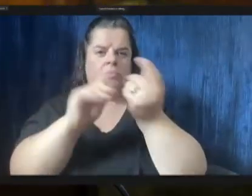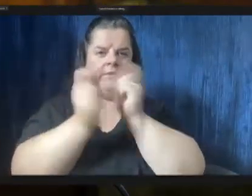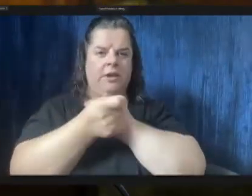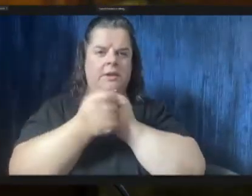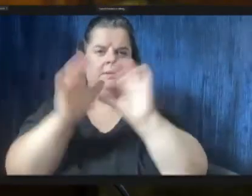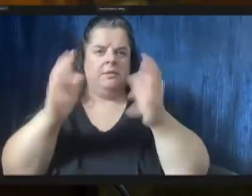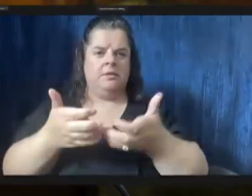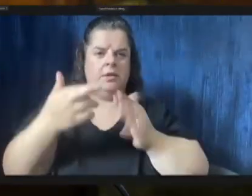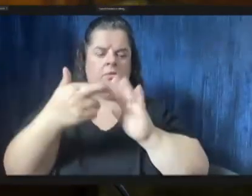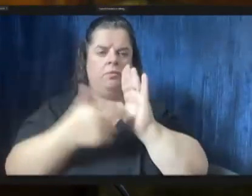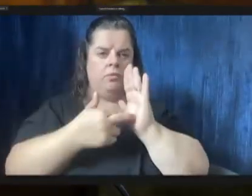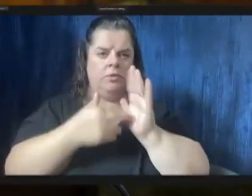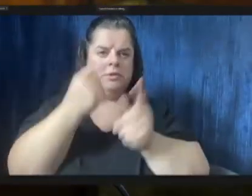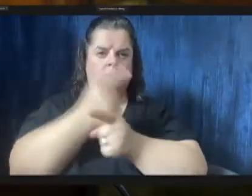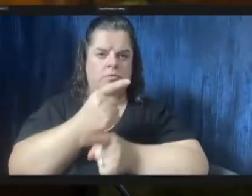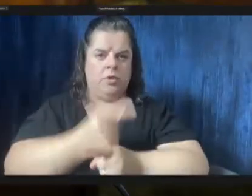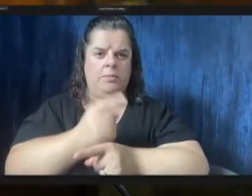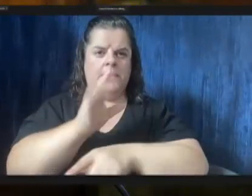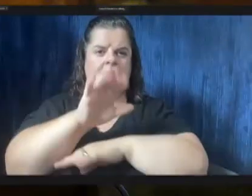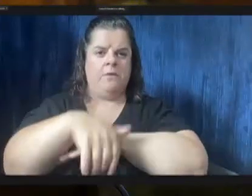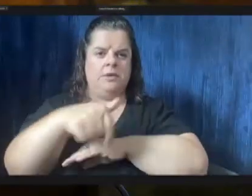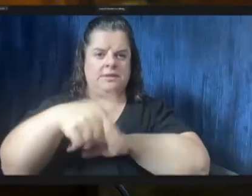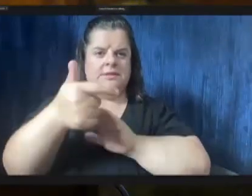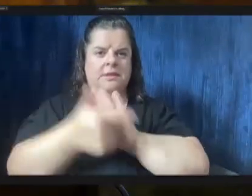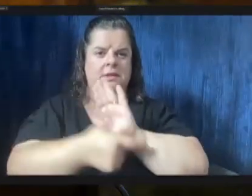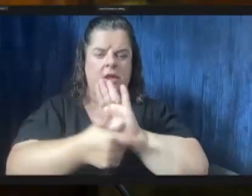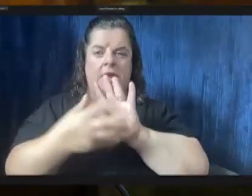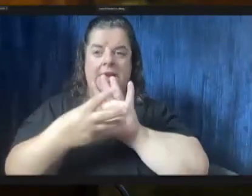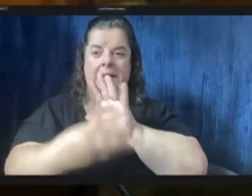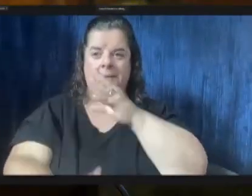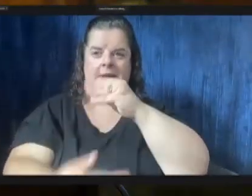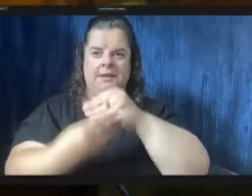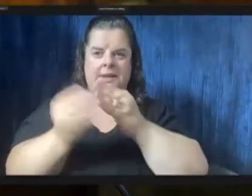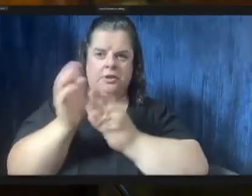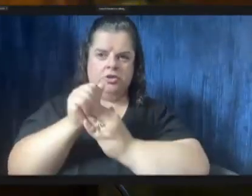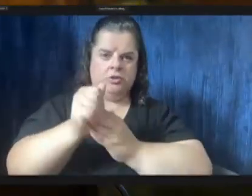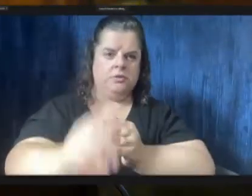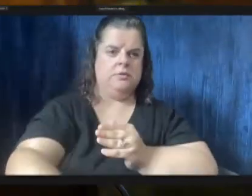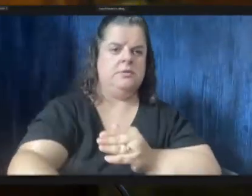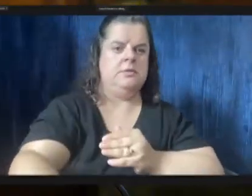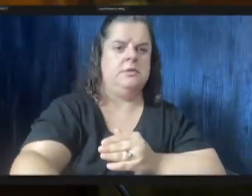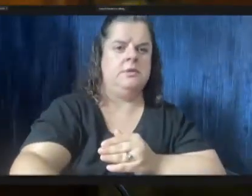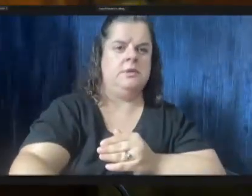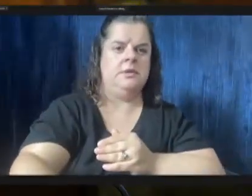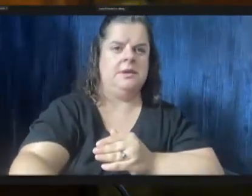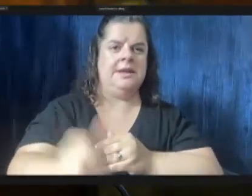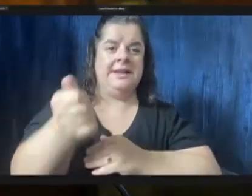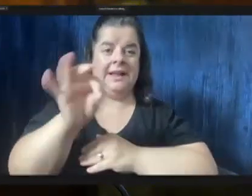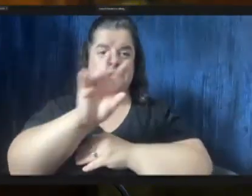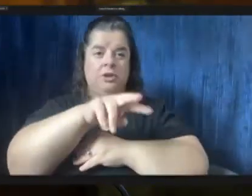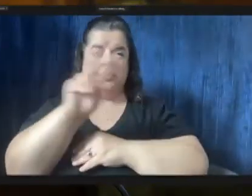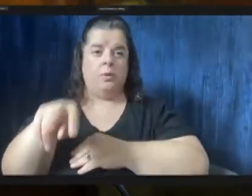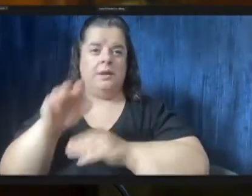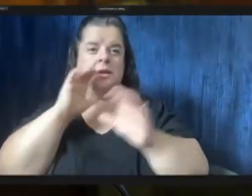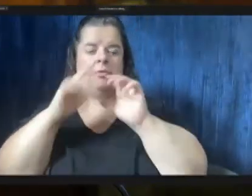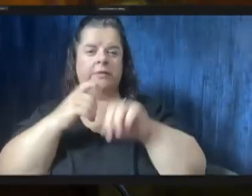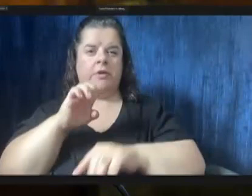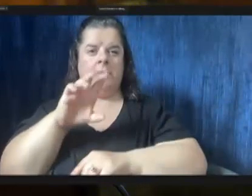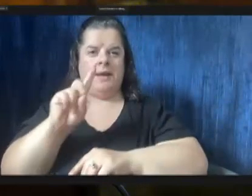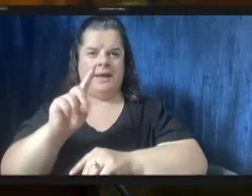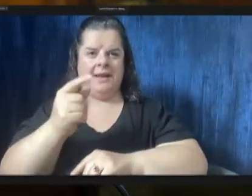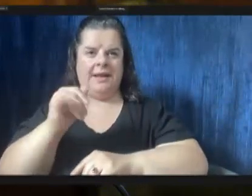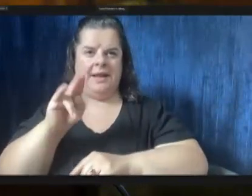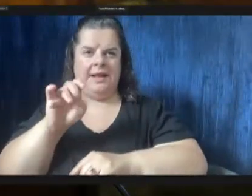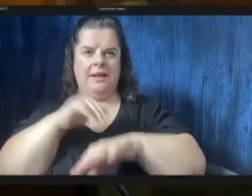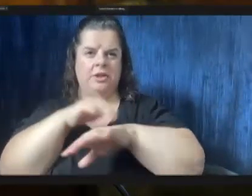the law, a copy of which is attached. Bill number 1922, communication from Mayor Ed Gainey submitting notice